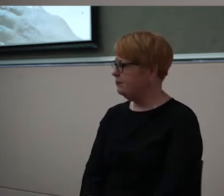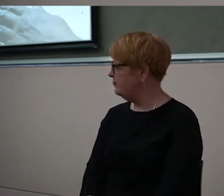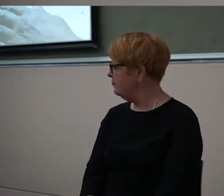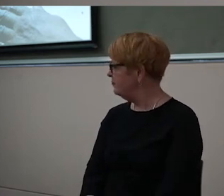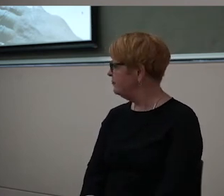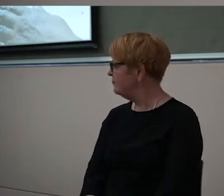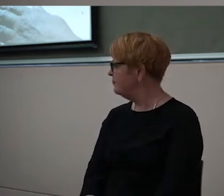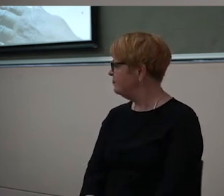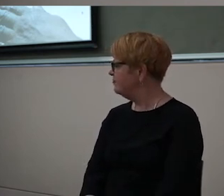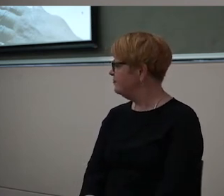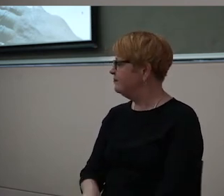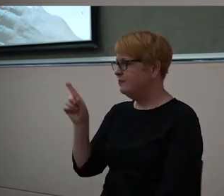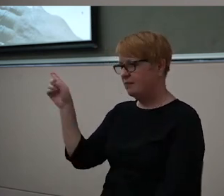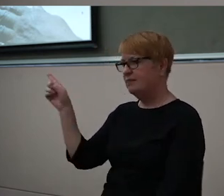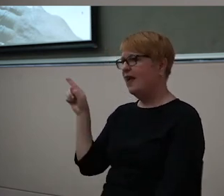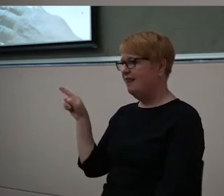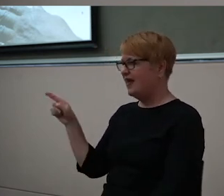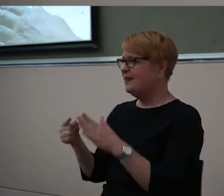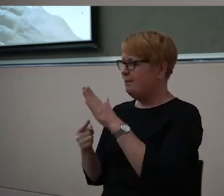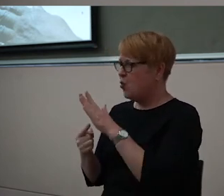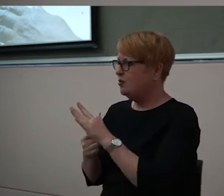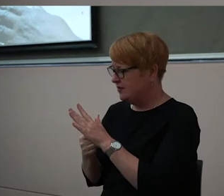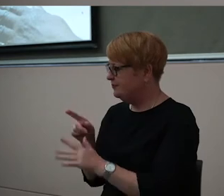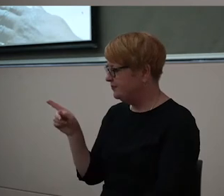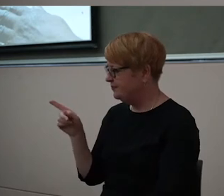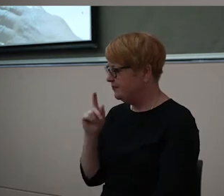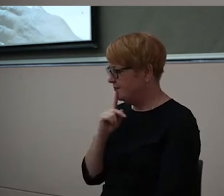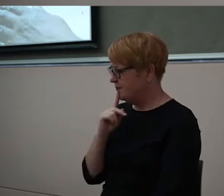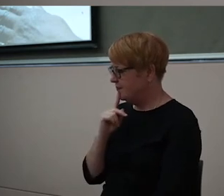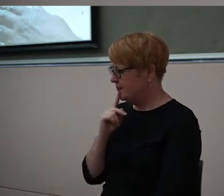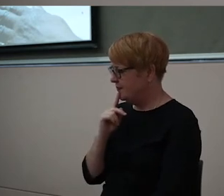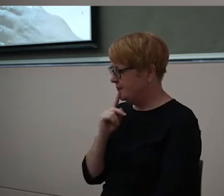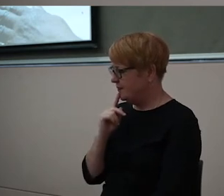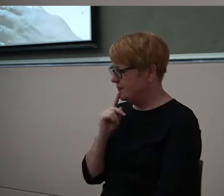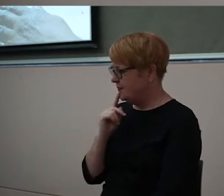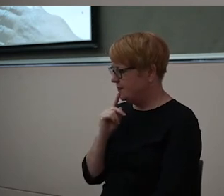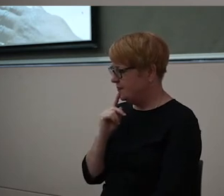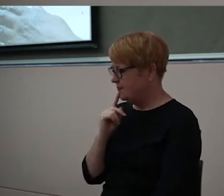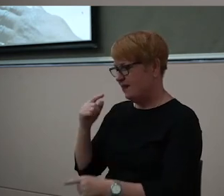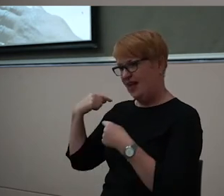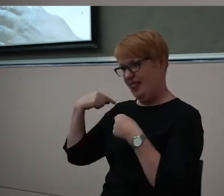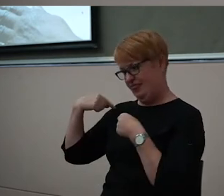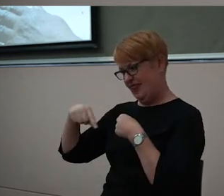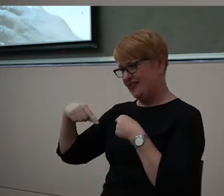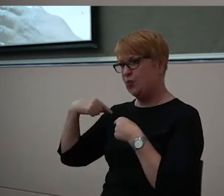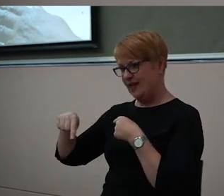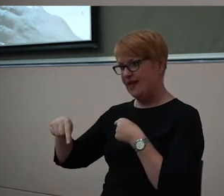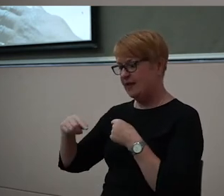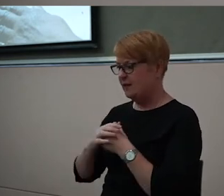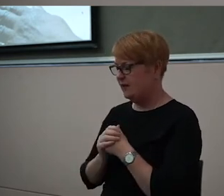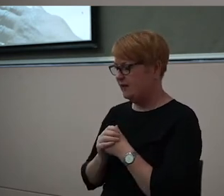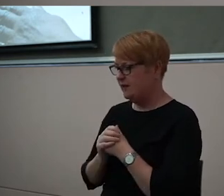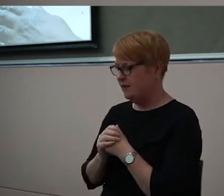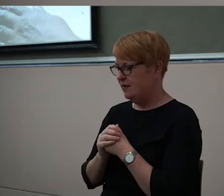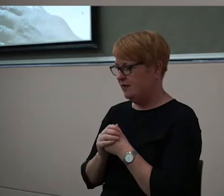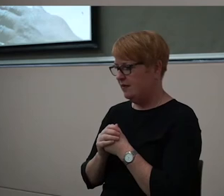we were kind of like working out as we went, like how to best, like what is best practice, or like what's the right thing to do